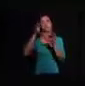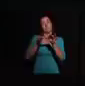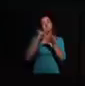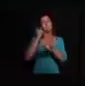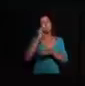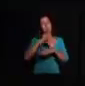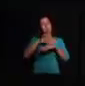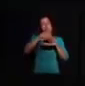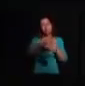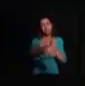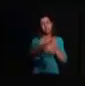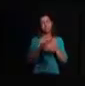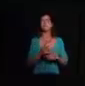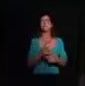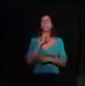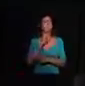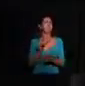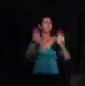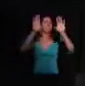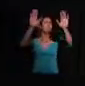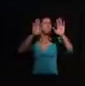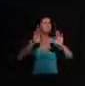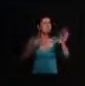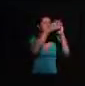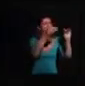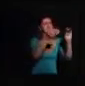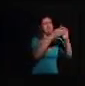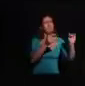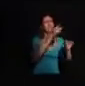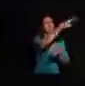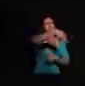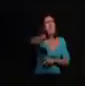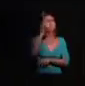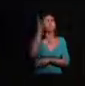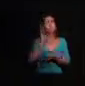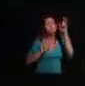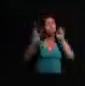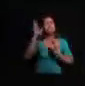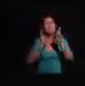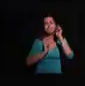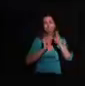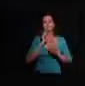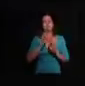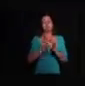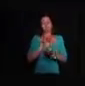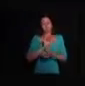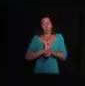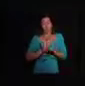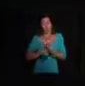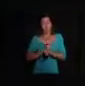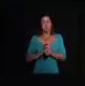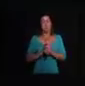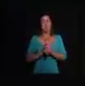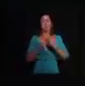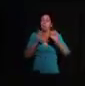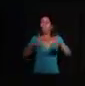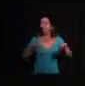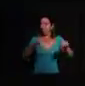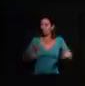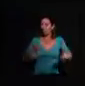Now, we are going to have so many amazing stories coming to you, and the people that are making a change are doing such great things in other